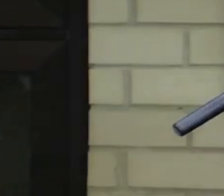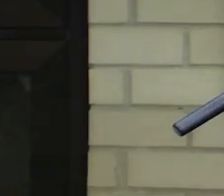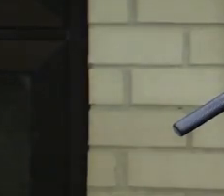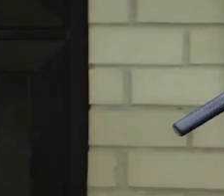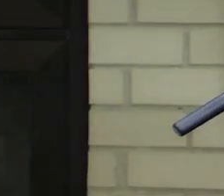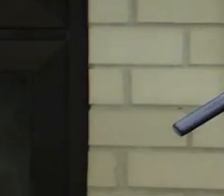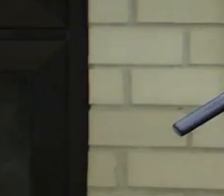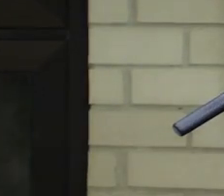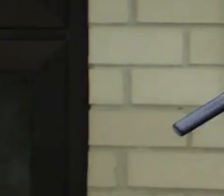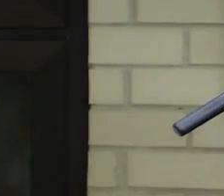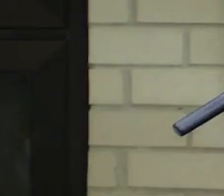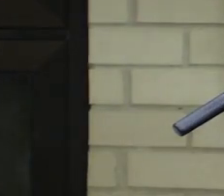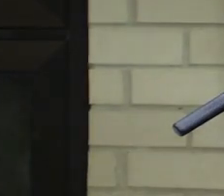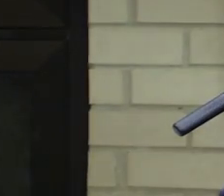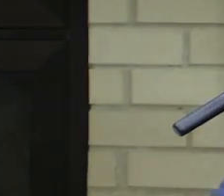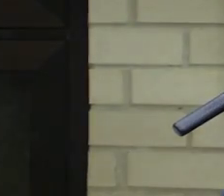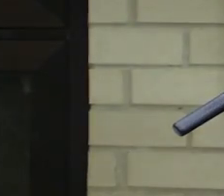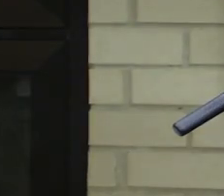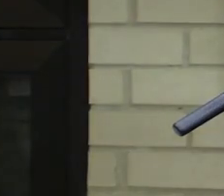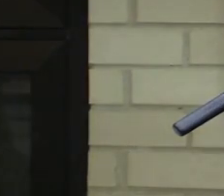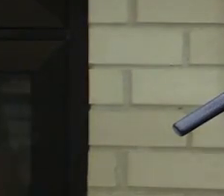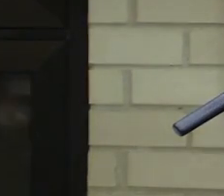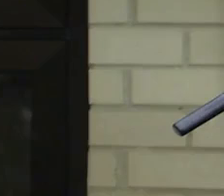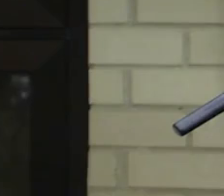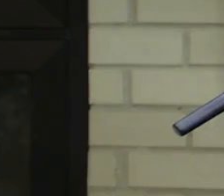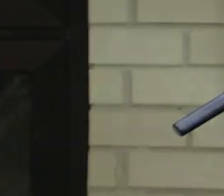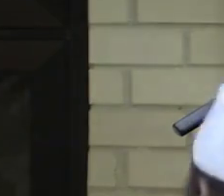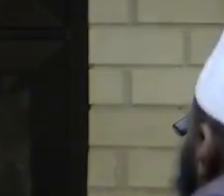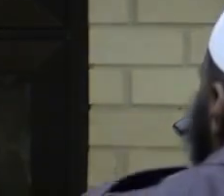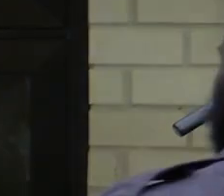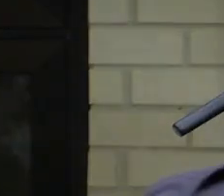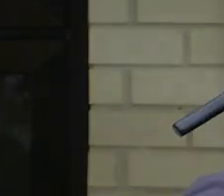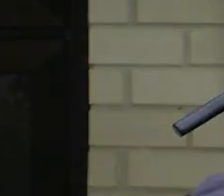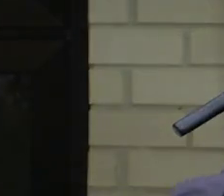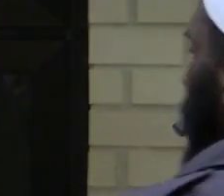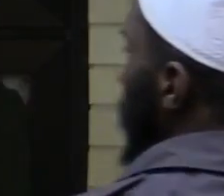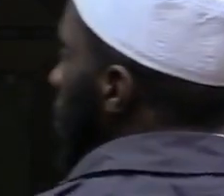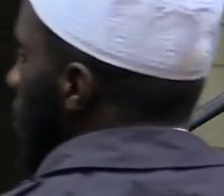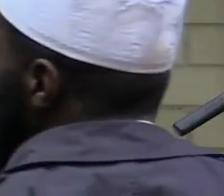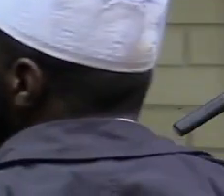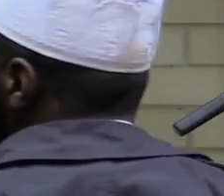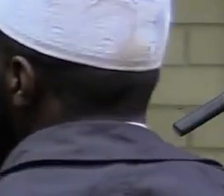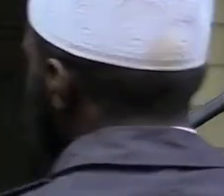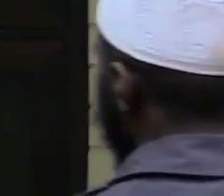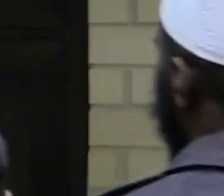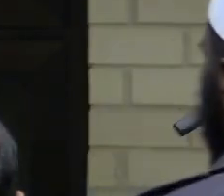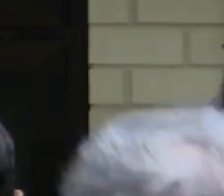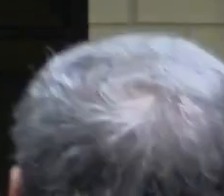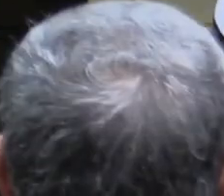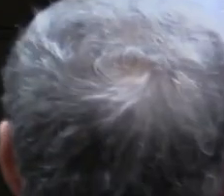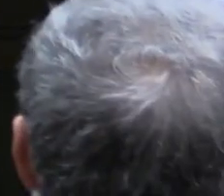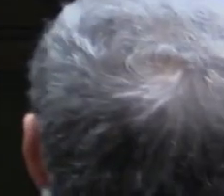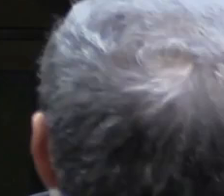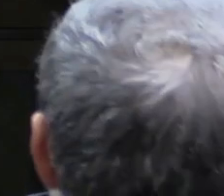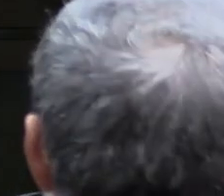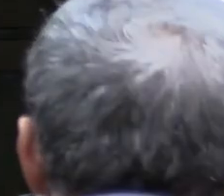receiving your donations today to support Syrian orphans who are still living in the